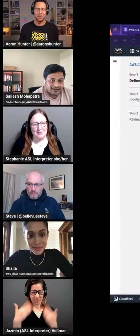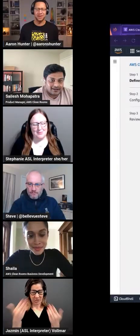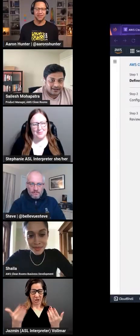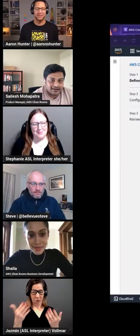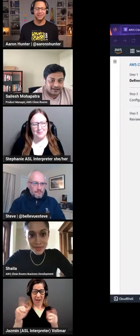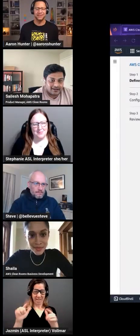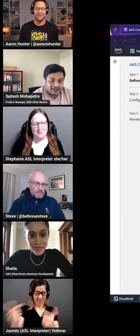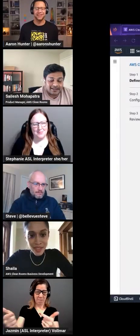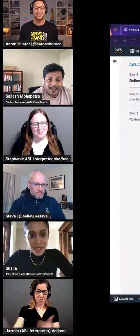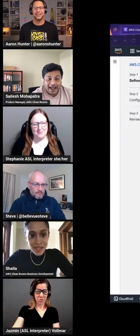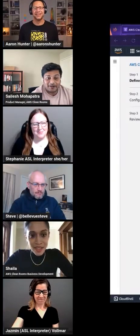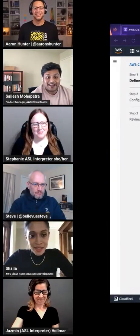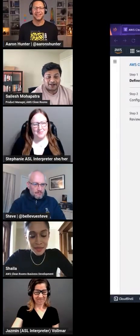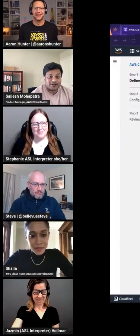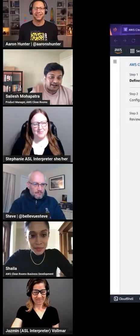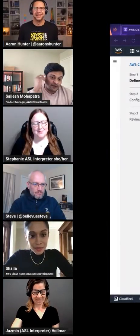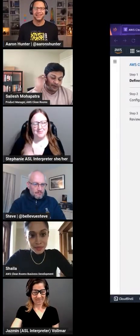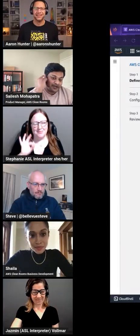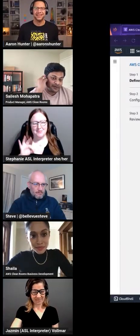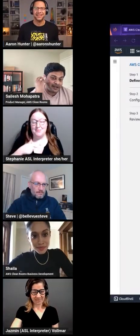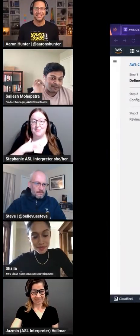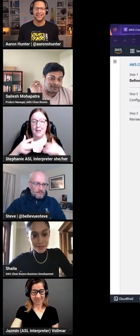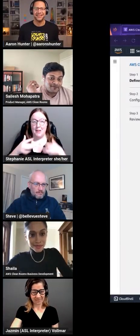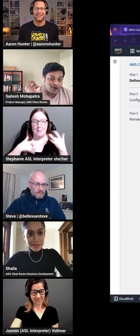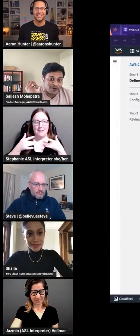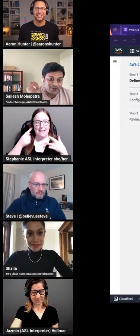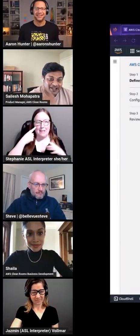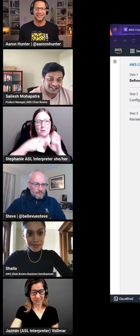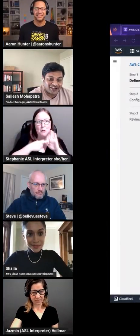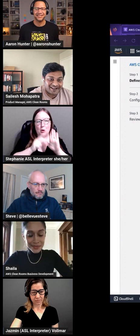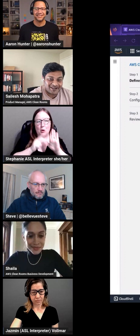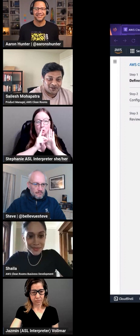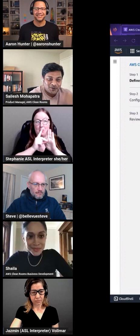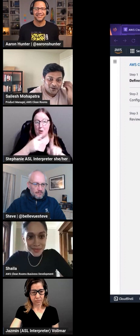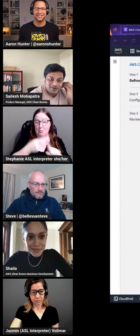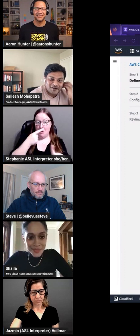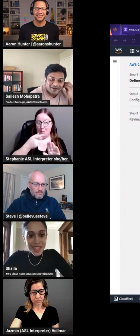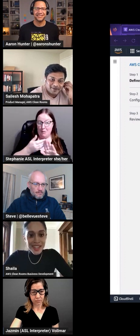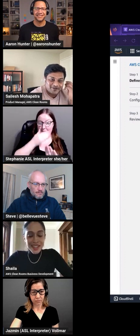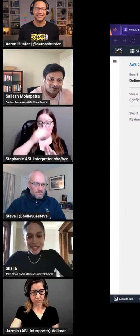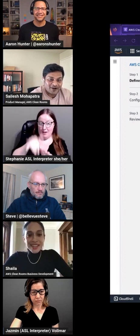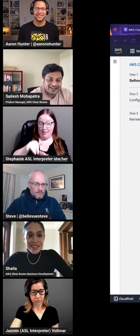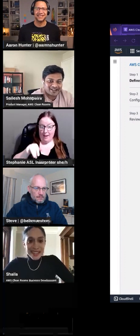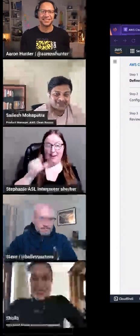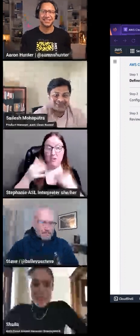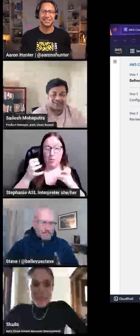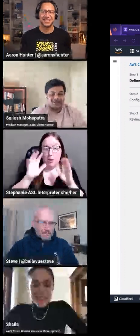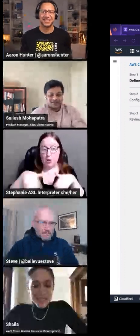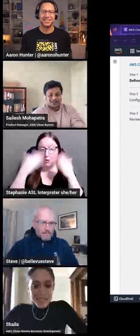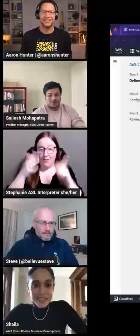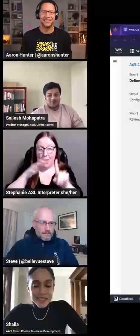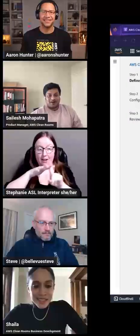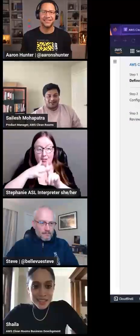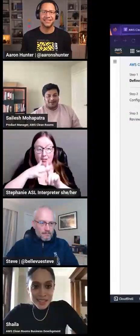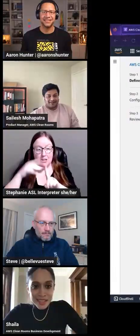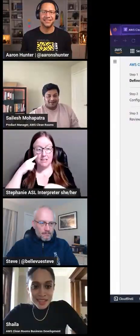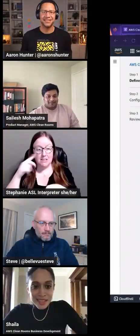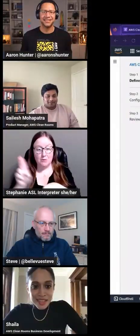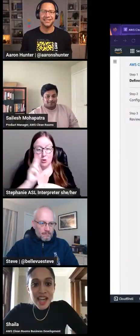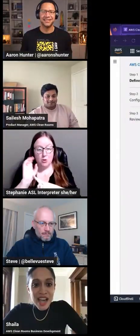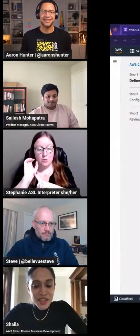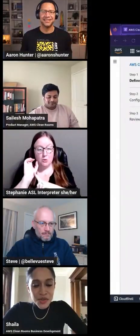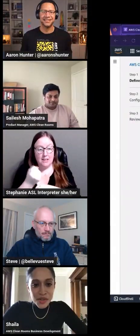you up here. Yeah, I'm excited to get into it. But before we do that, Shaila, do you want to provide a bit of context on the use case we are